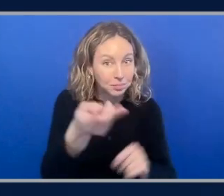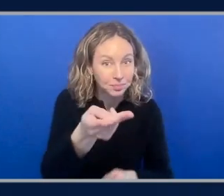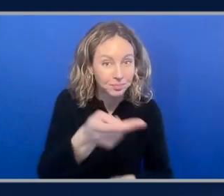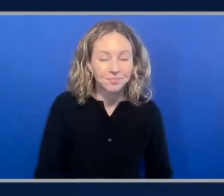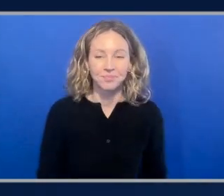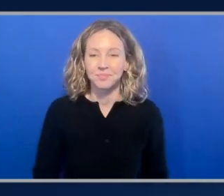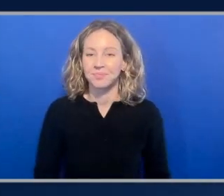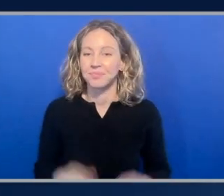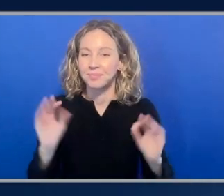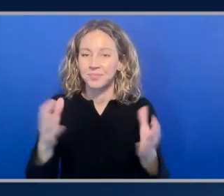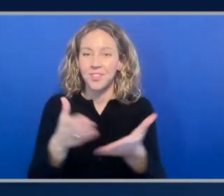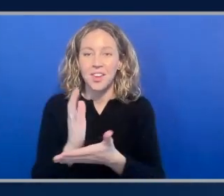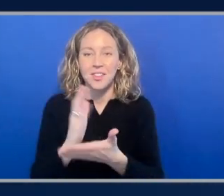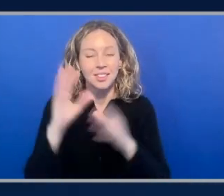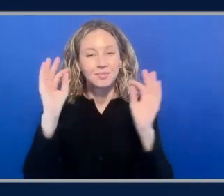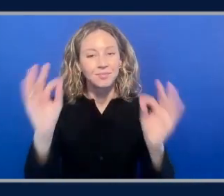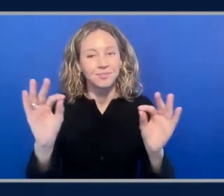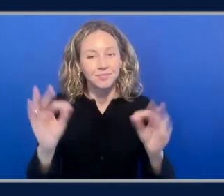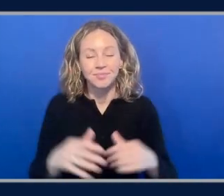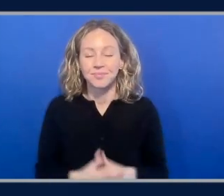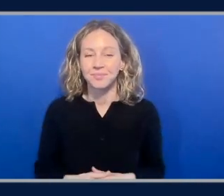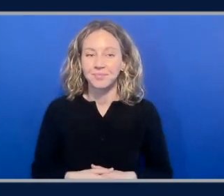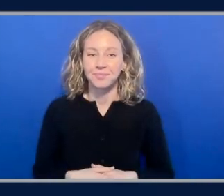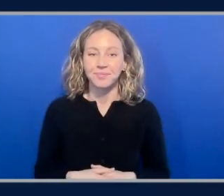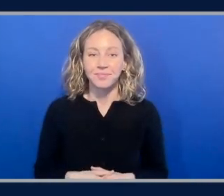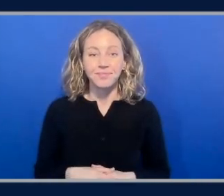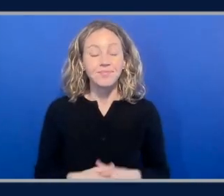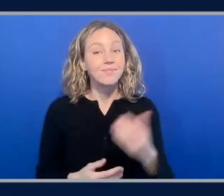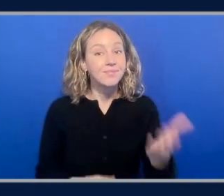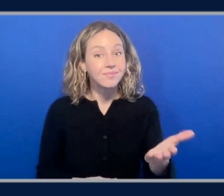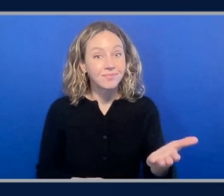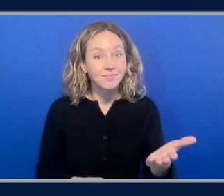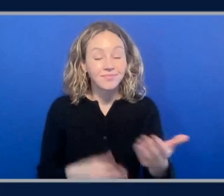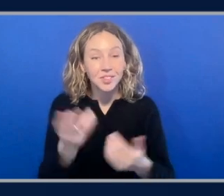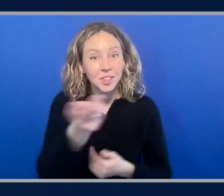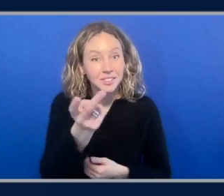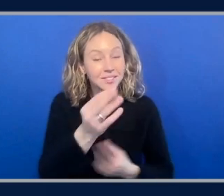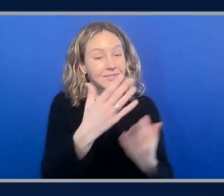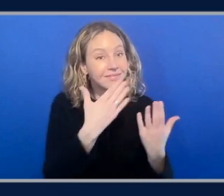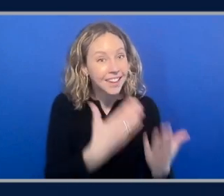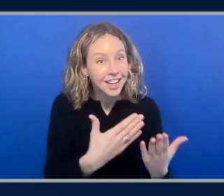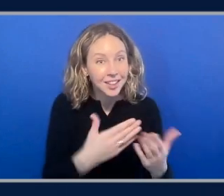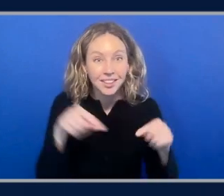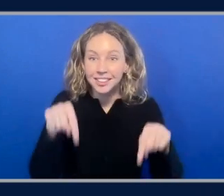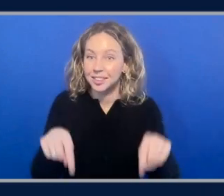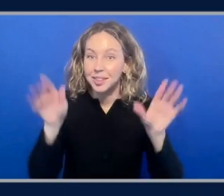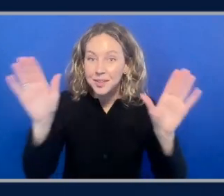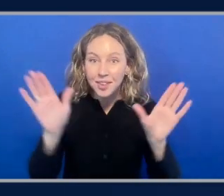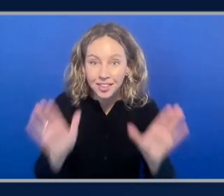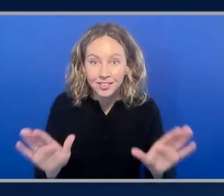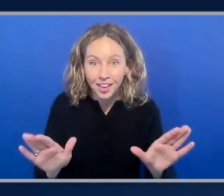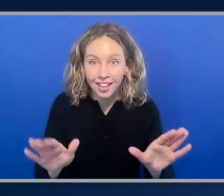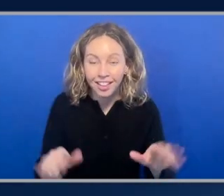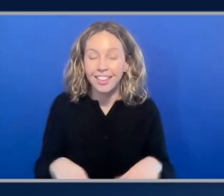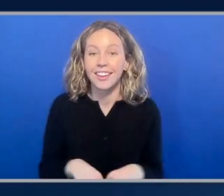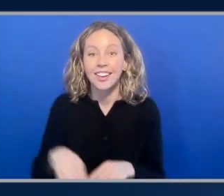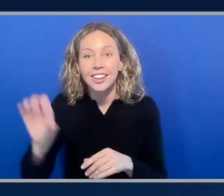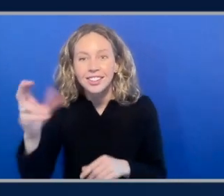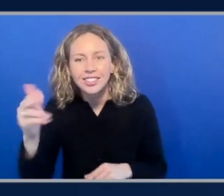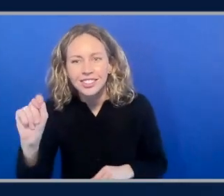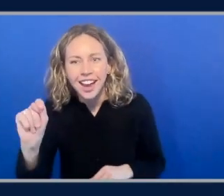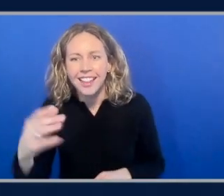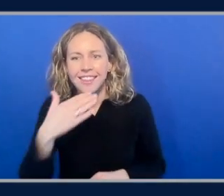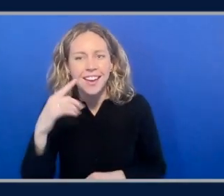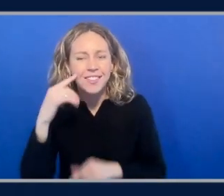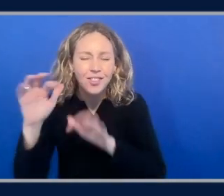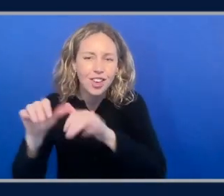all right. Maybe that's a good way. All right, Sean, Jyoti, Todd, it's been wonderful. Chat, hey, thank you for being here.